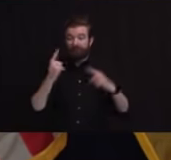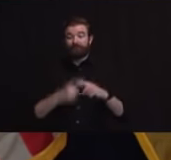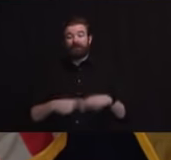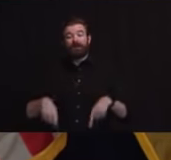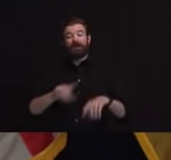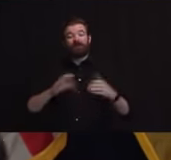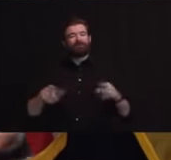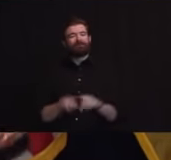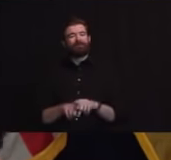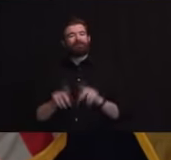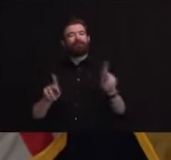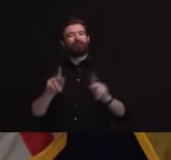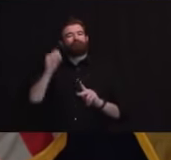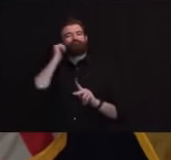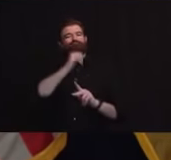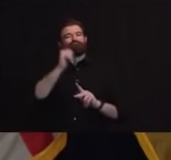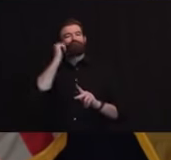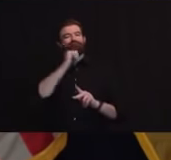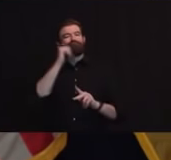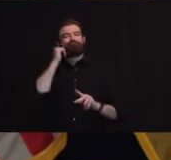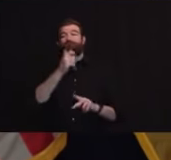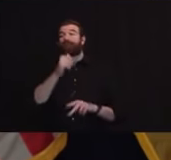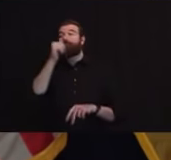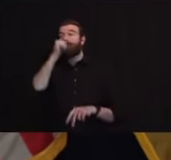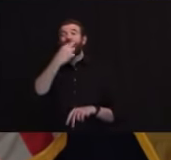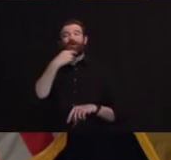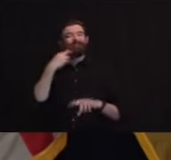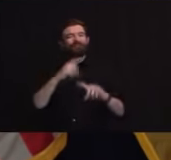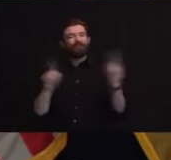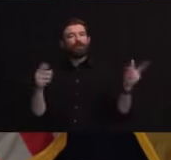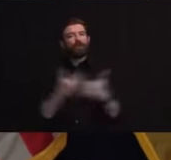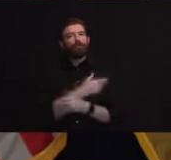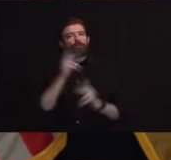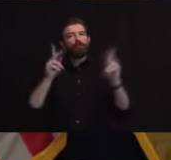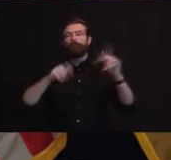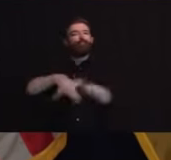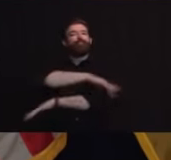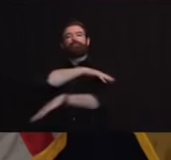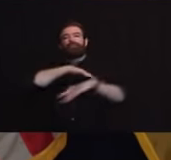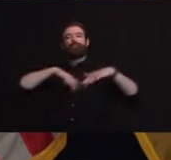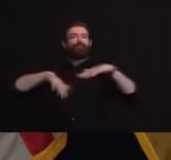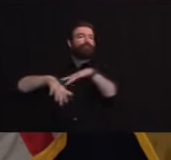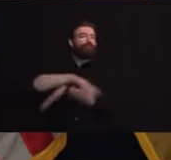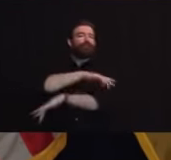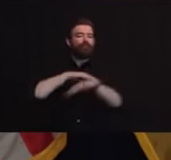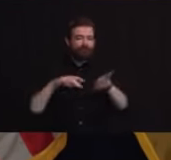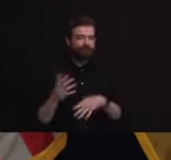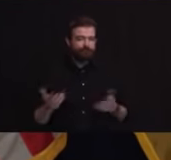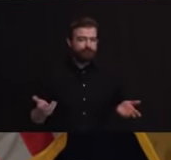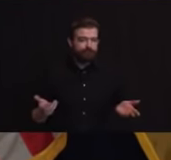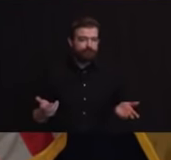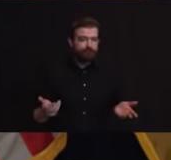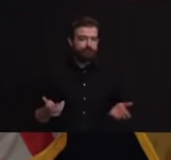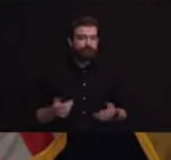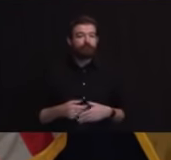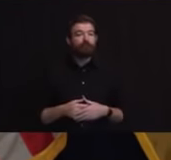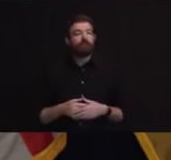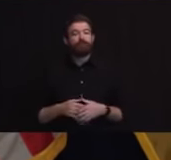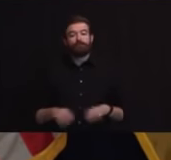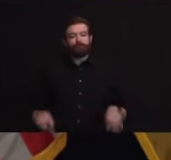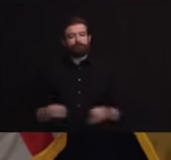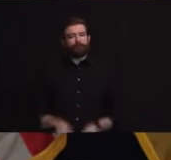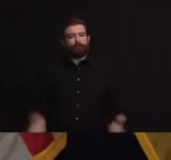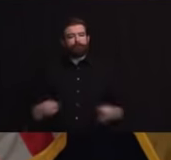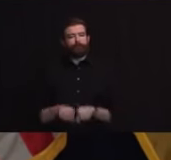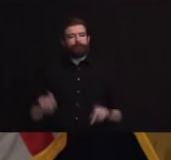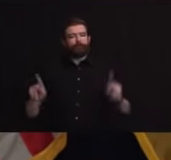or someplace else where they're mingling back and forth from group to group, they're much more staying together as one group, and that makes it easier to control if something